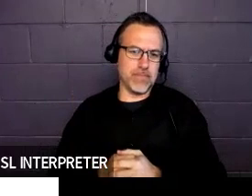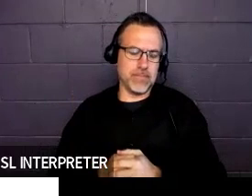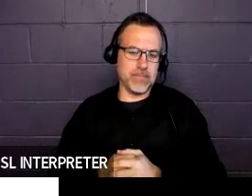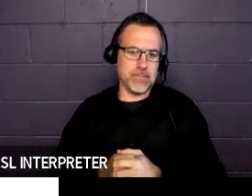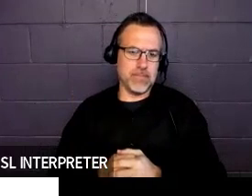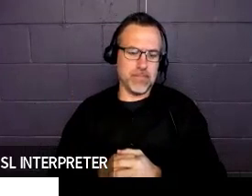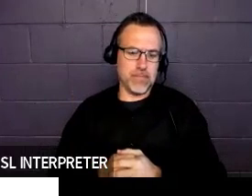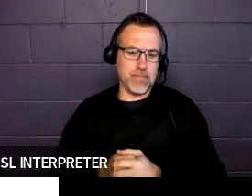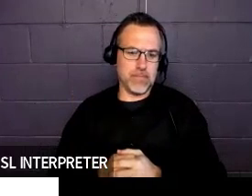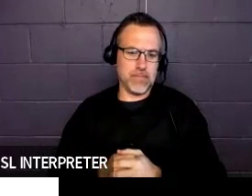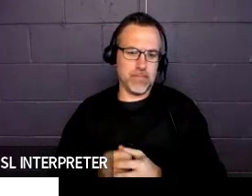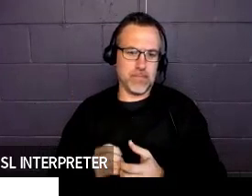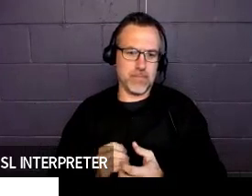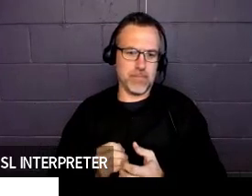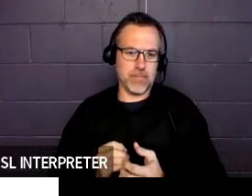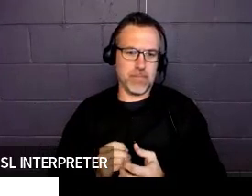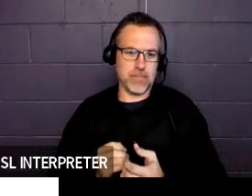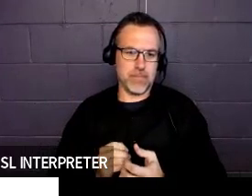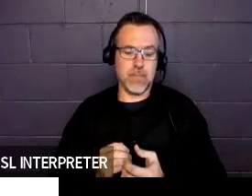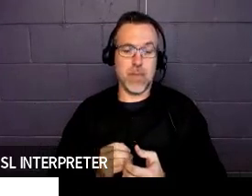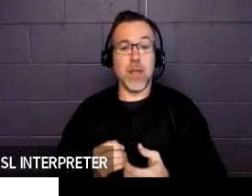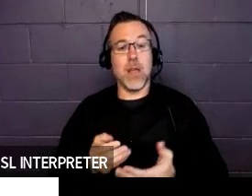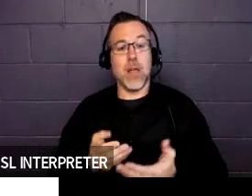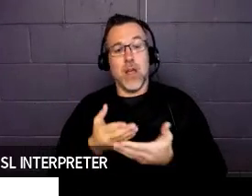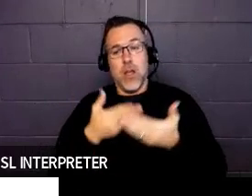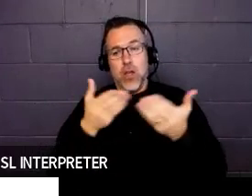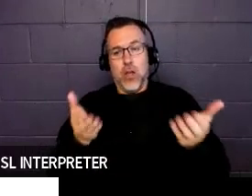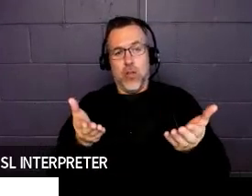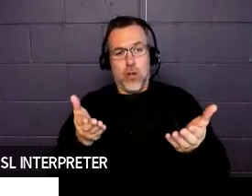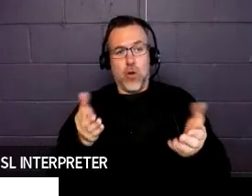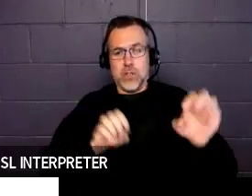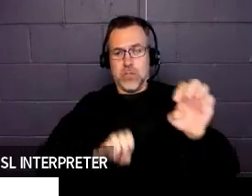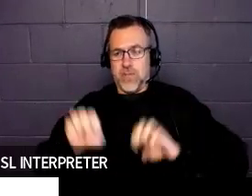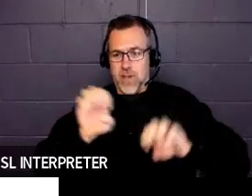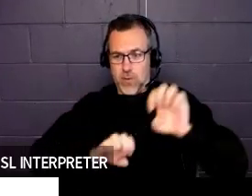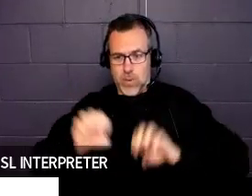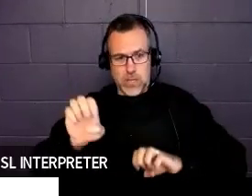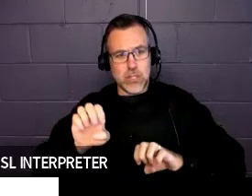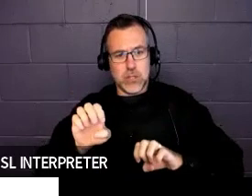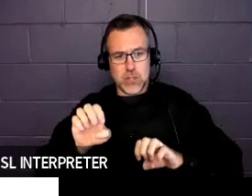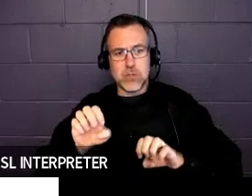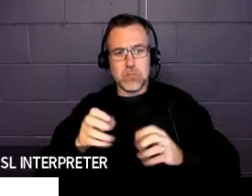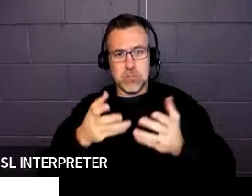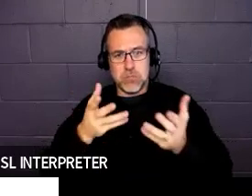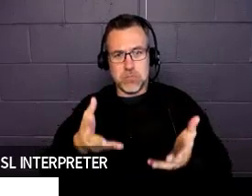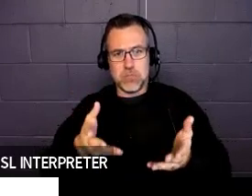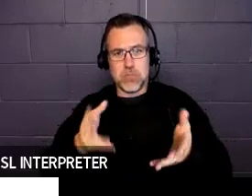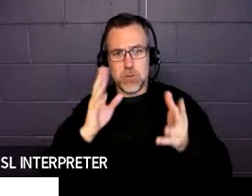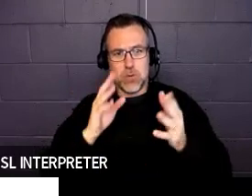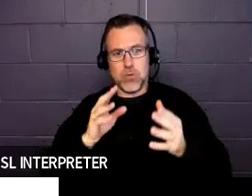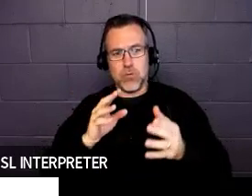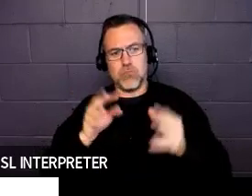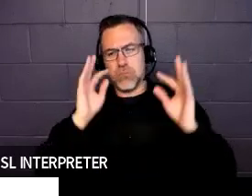So we use those evaluations to just determine those skill gaps. This is just a visual